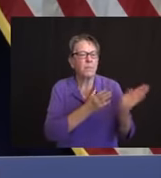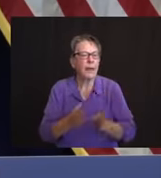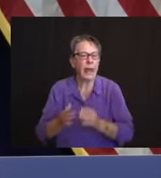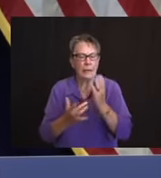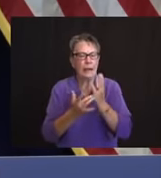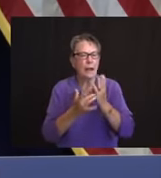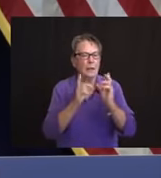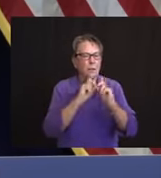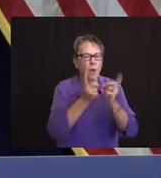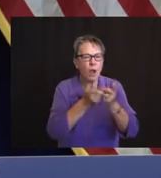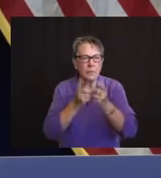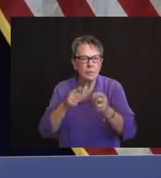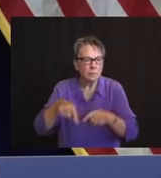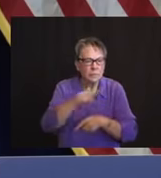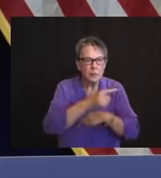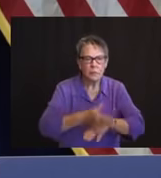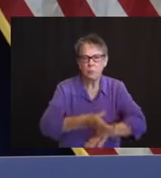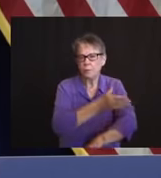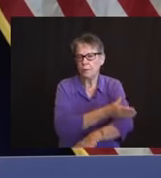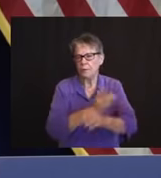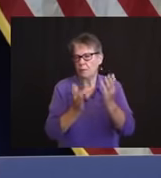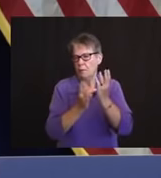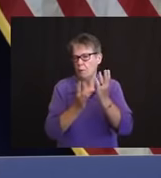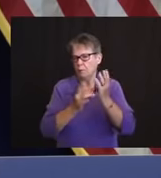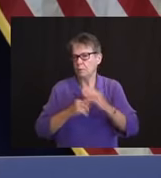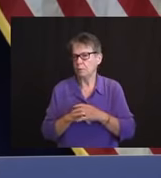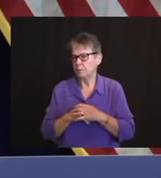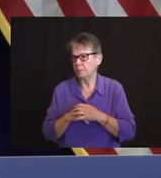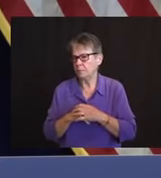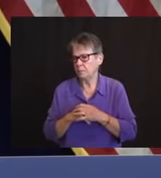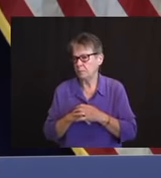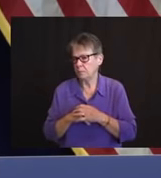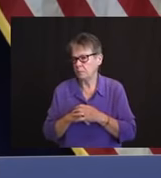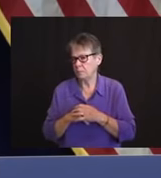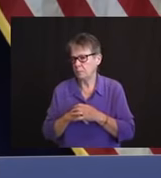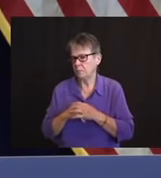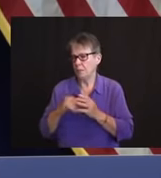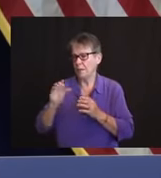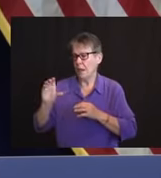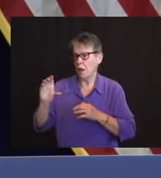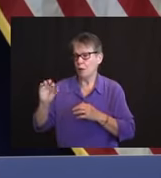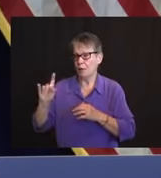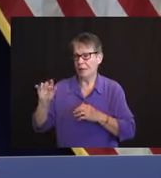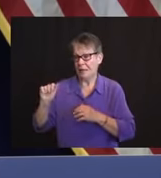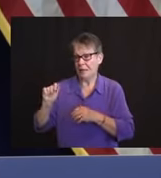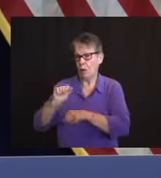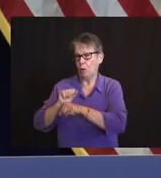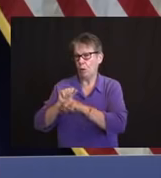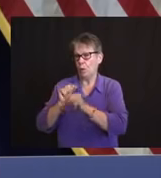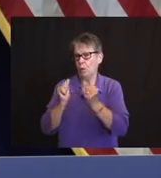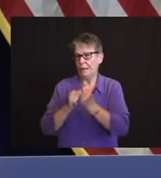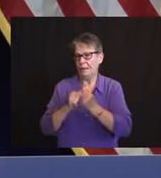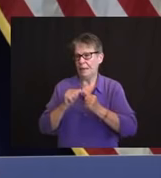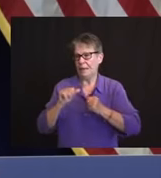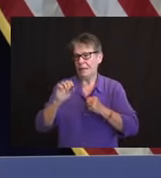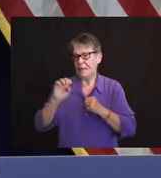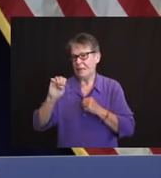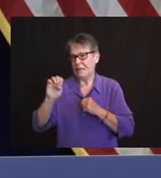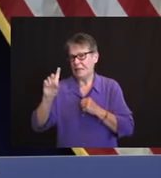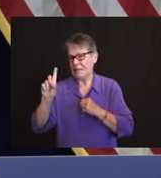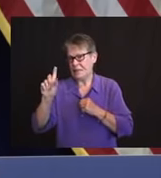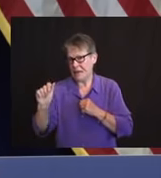plan. In partnership with EDA, CREDA has also assisted small businesses in Atlantic City and the